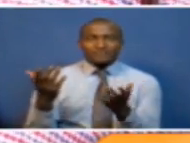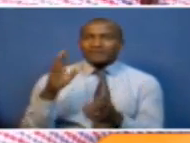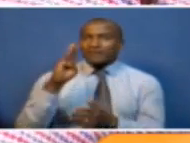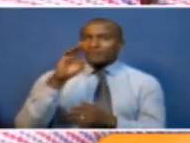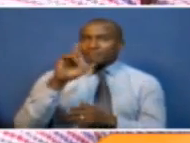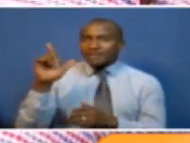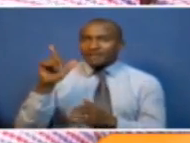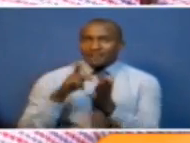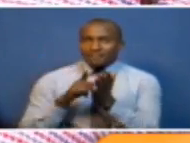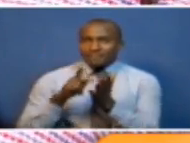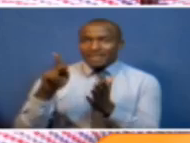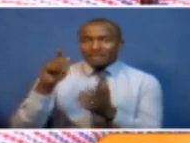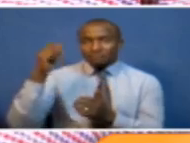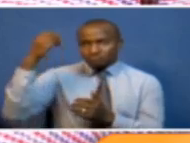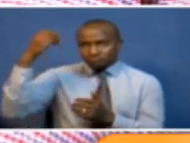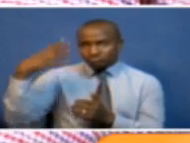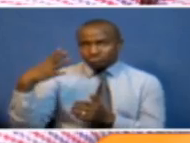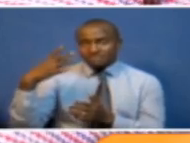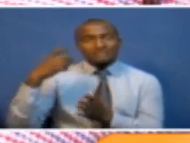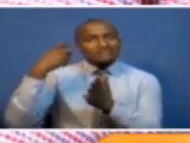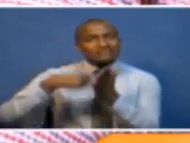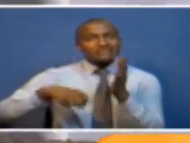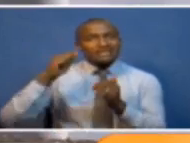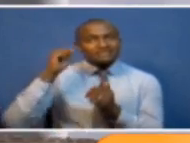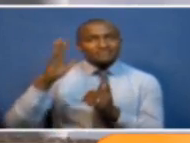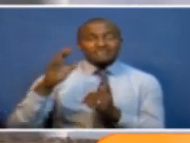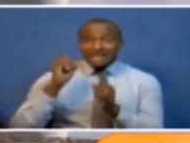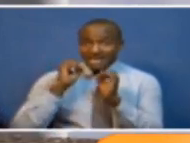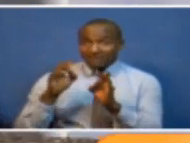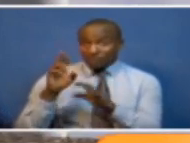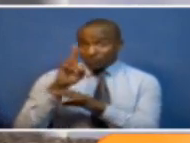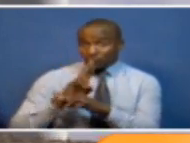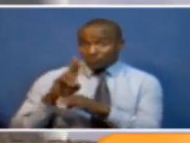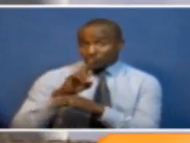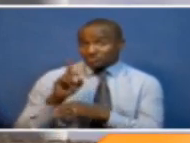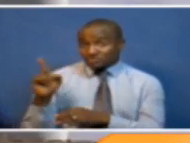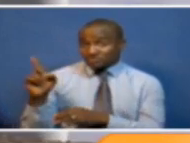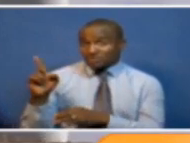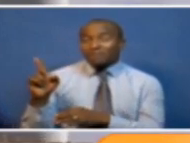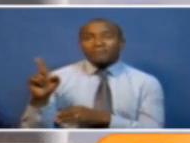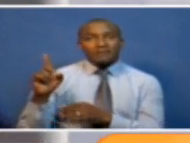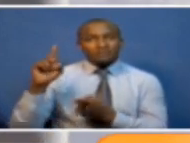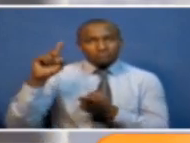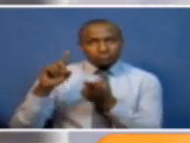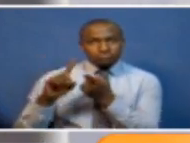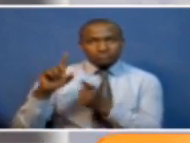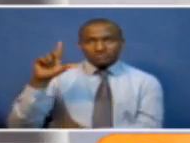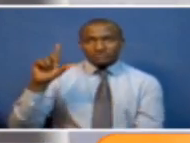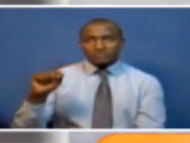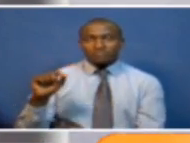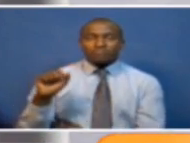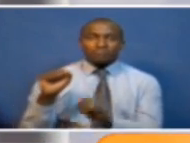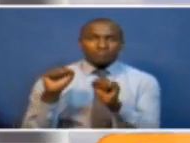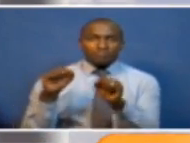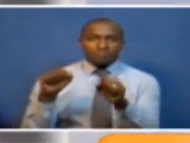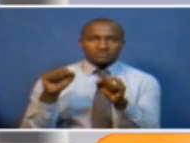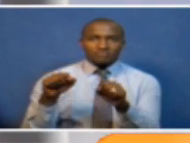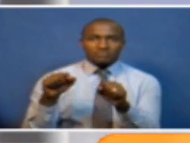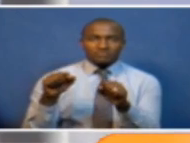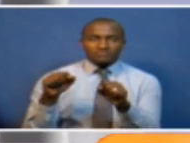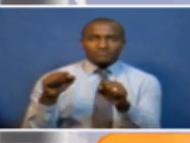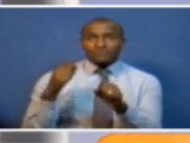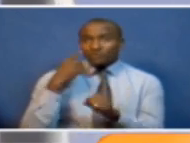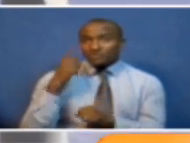of the Kenya power bills will come down significantly, and so Kenyans have been let down. Of course, now as you see, these turbines